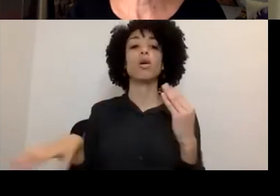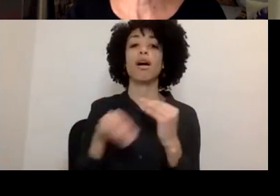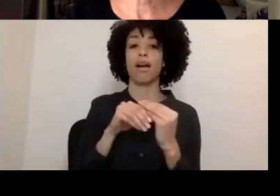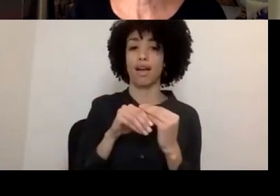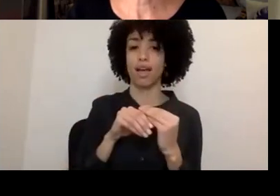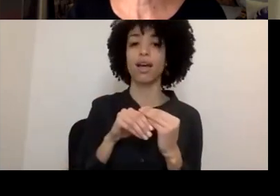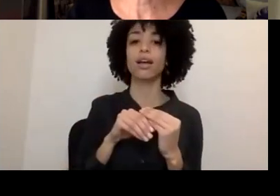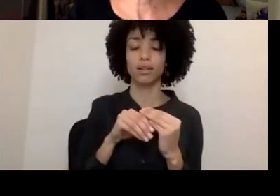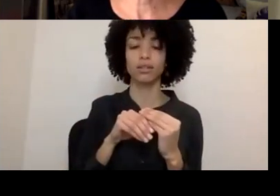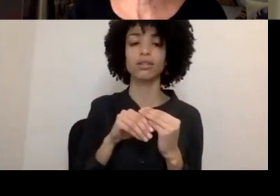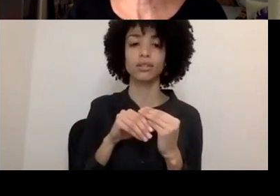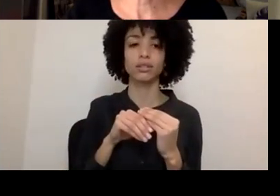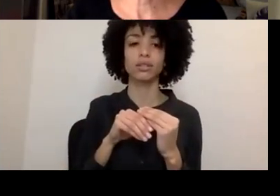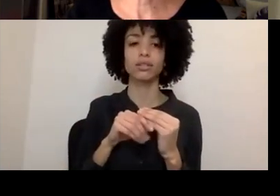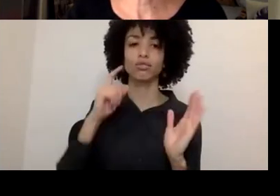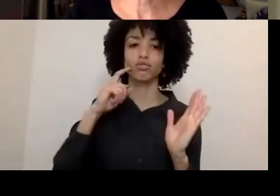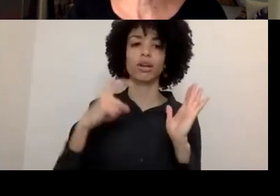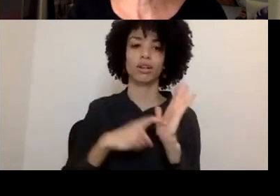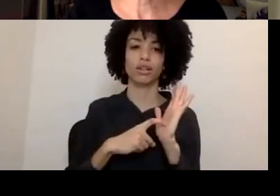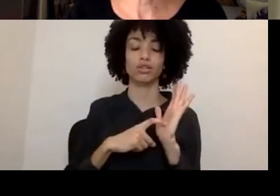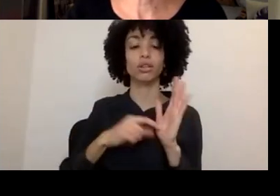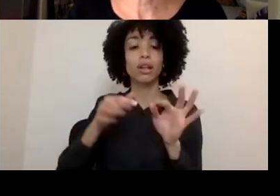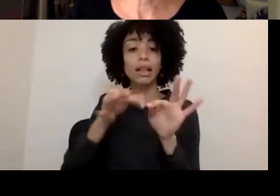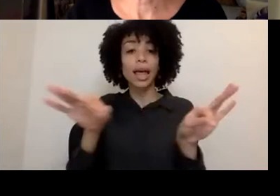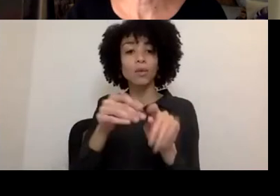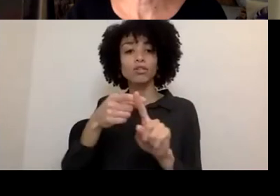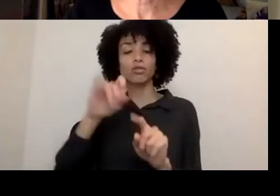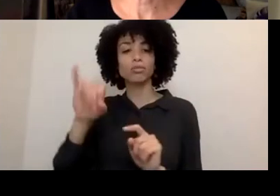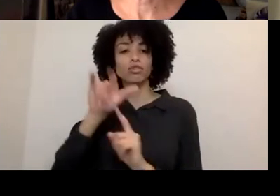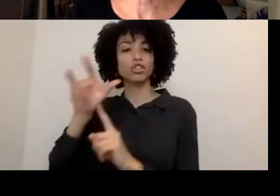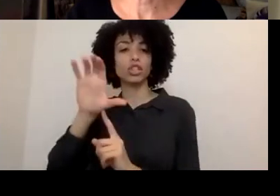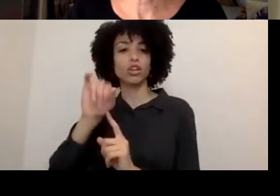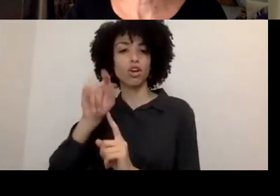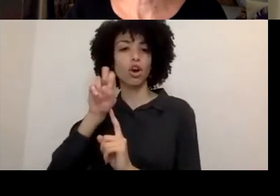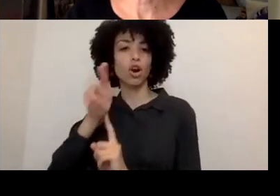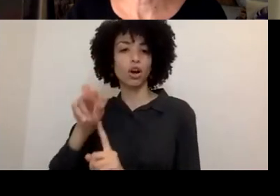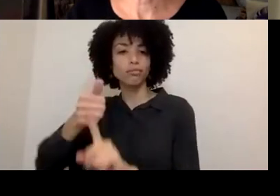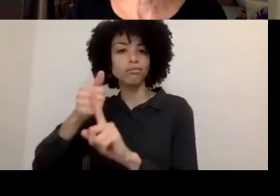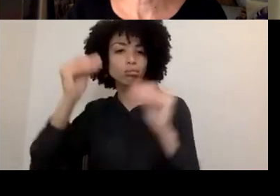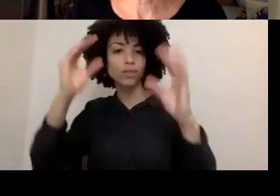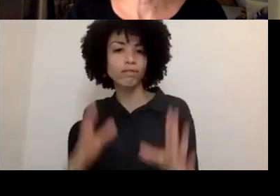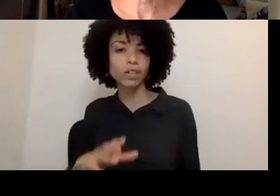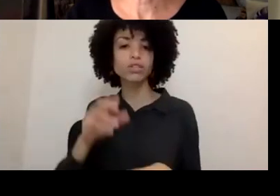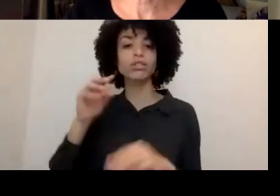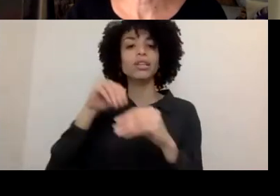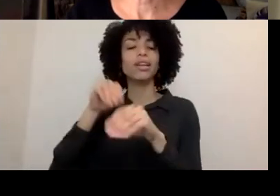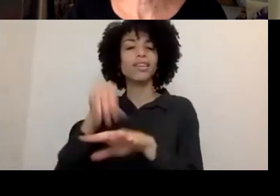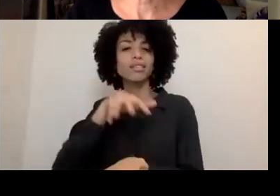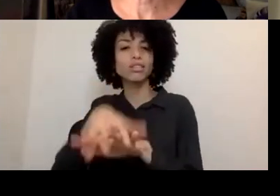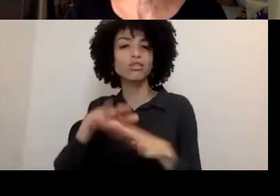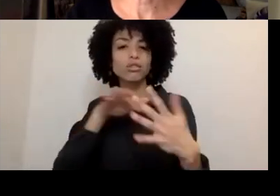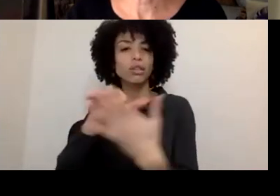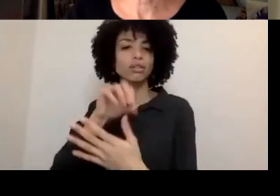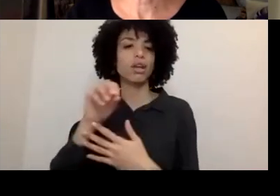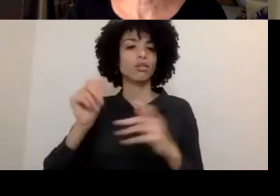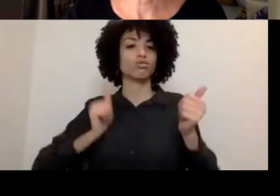recognition using language devised by Jill Carter, who's a professor in the Indigenous Studies and Drama, Theater, and Performance Studies departments at the University